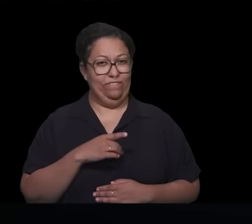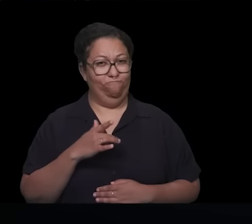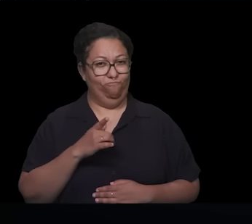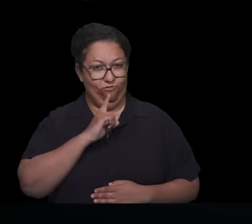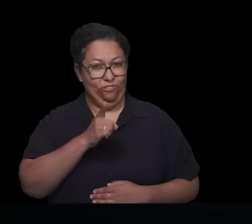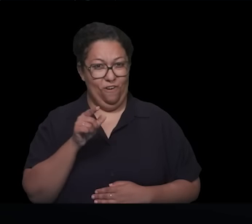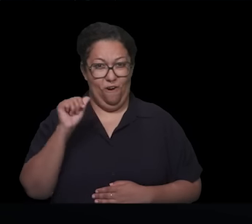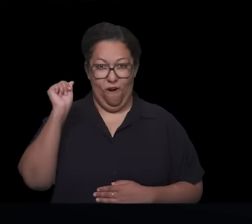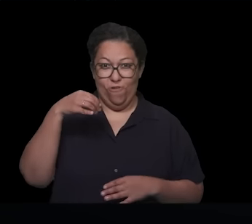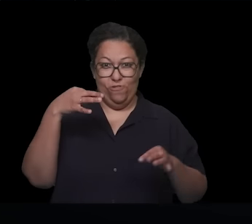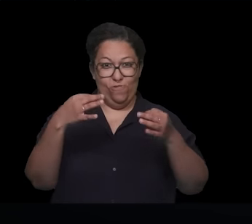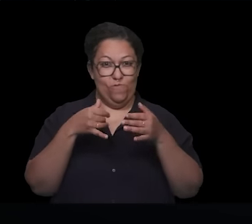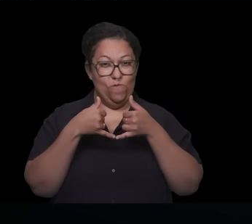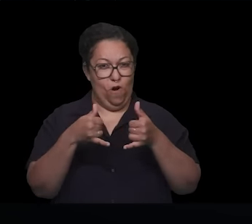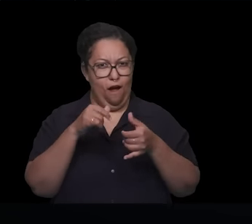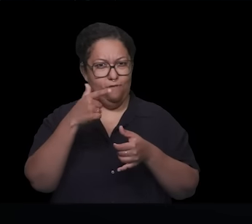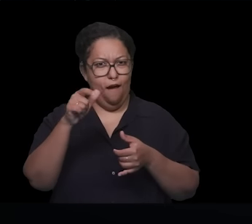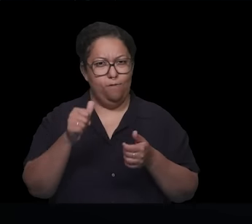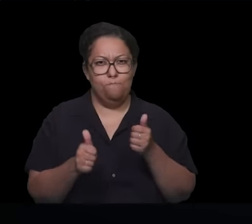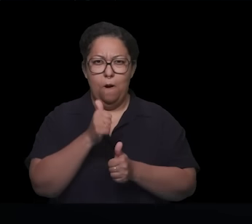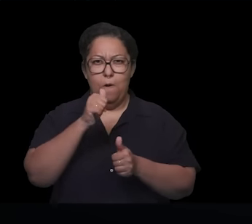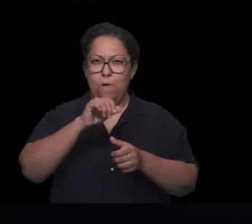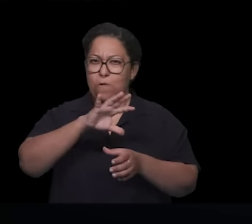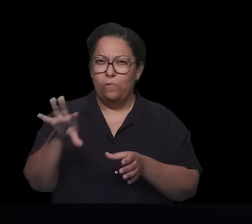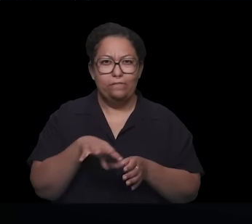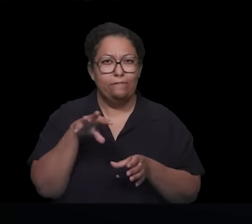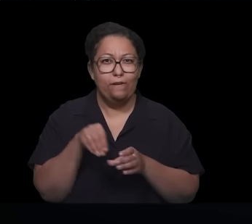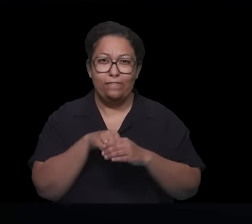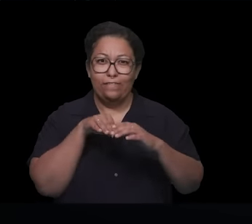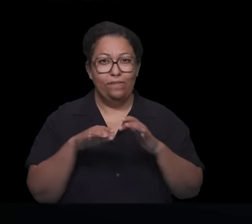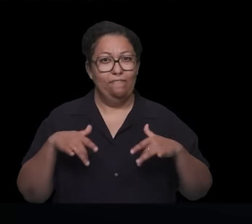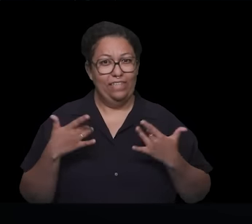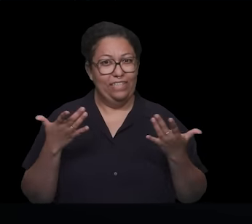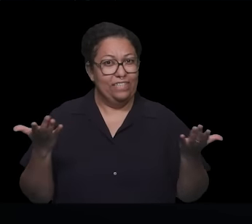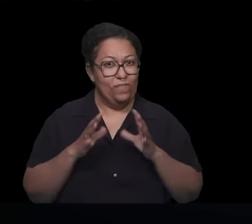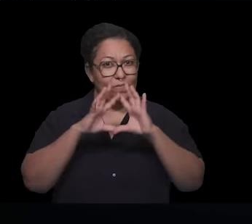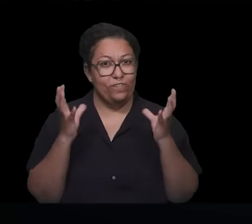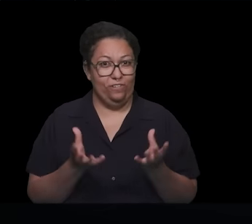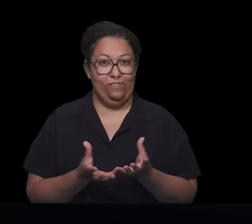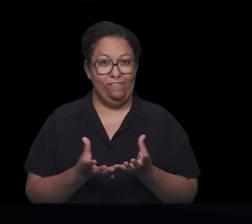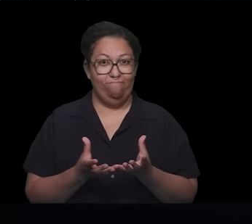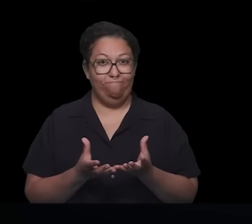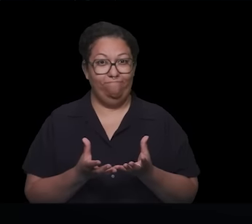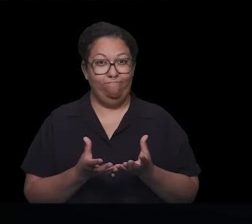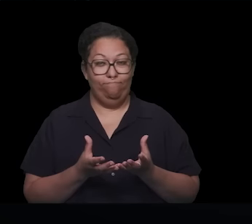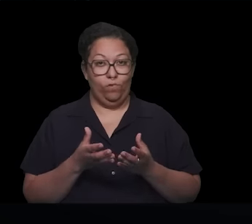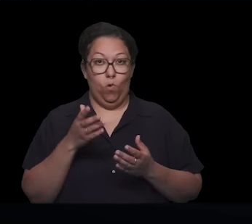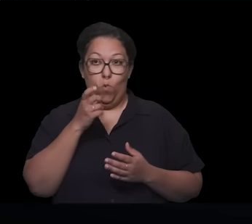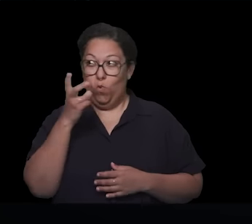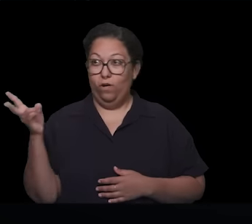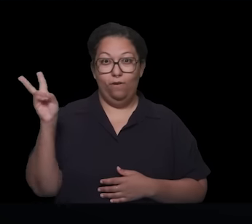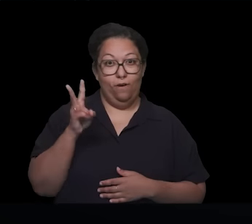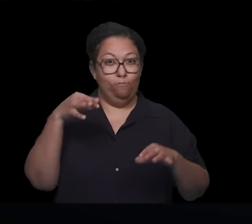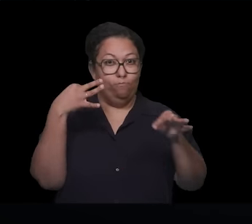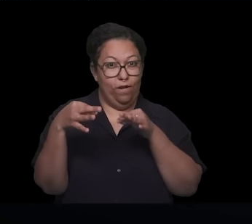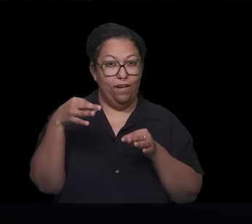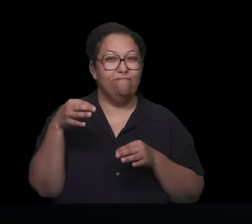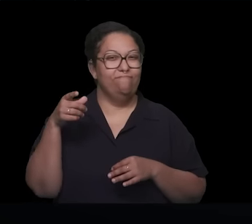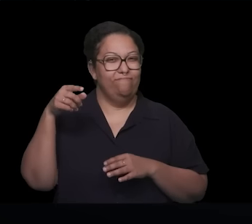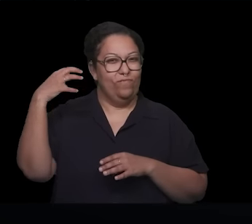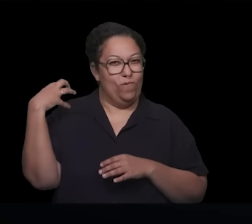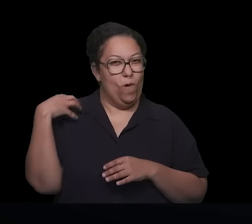We're pretty sure the Audio Description Awards Gala is one of the most inclusive and accessible events in the world. Here to